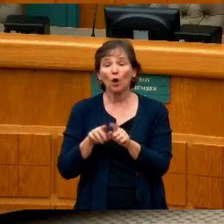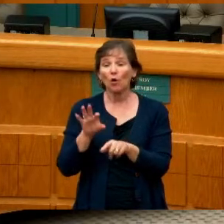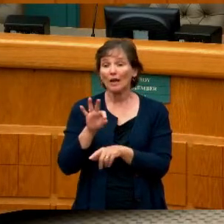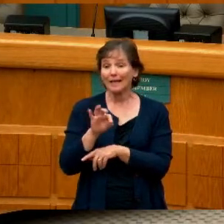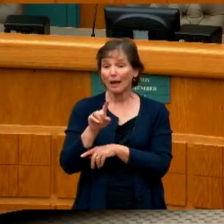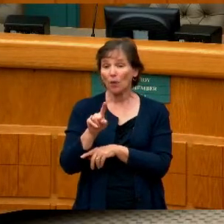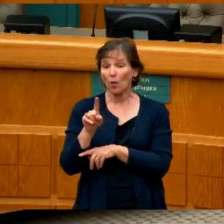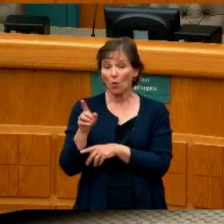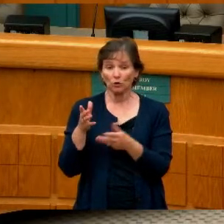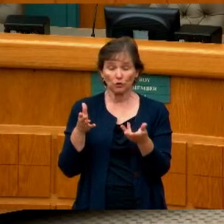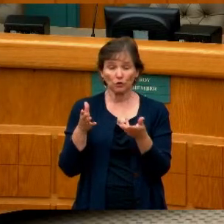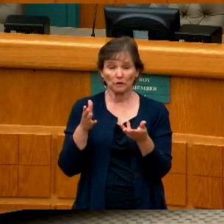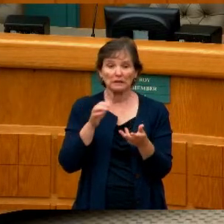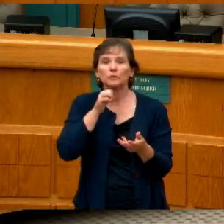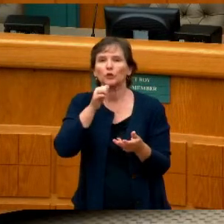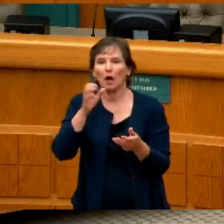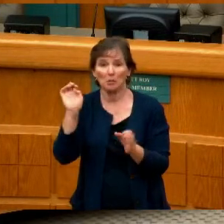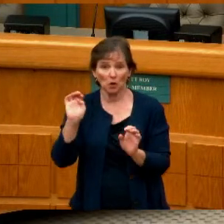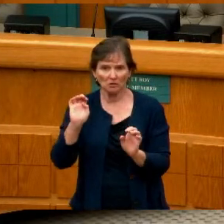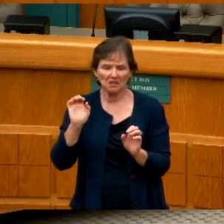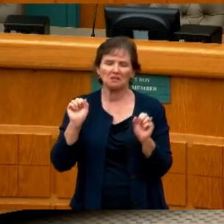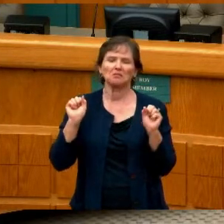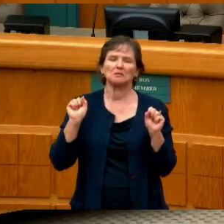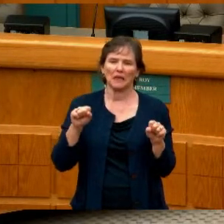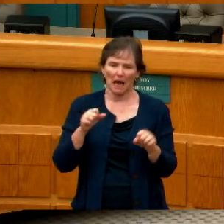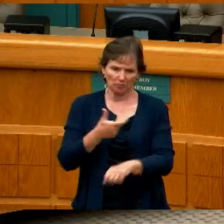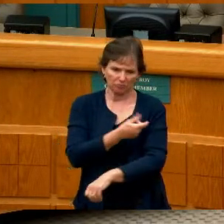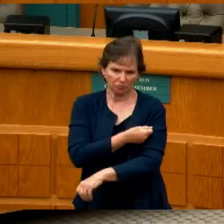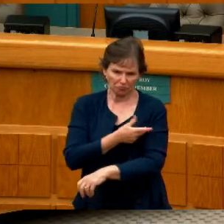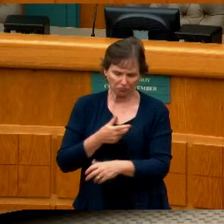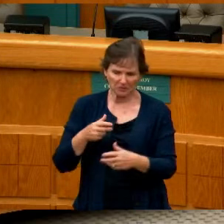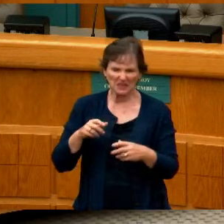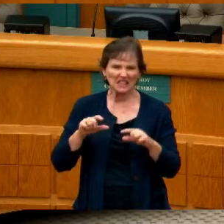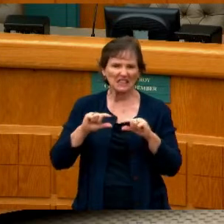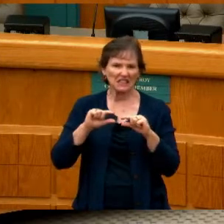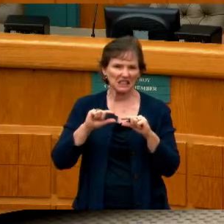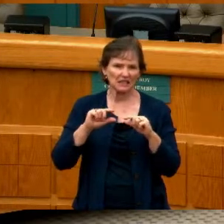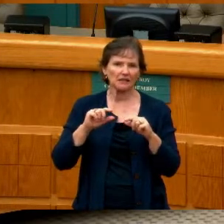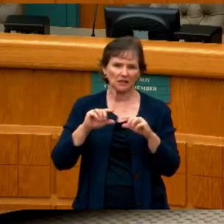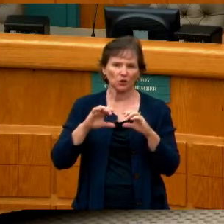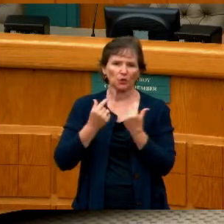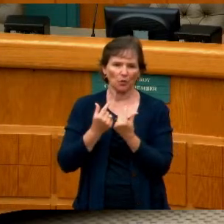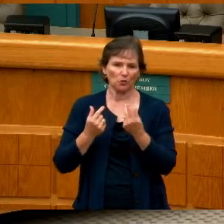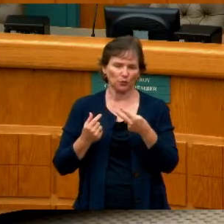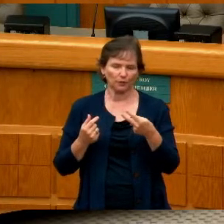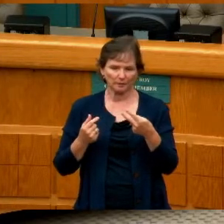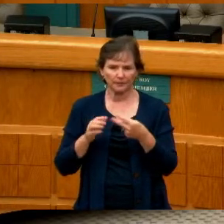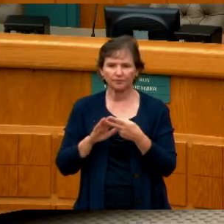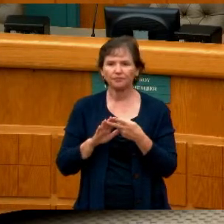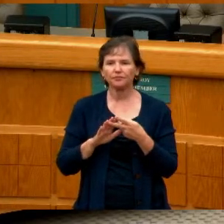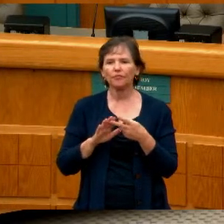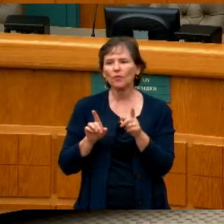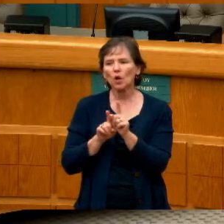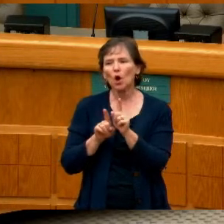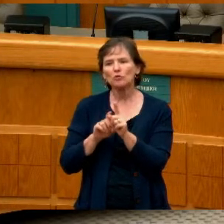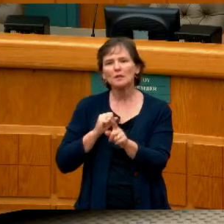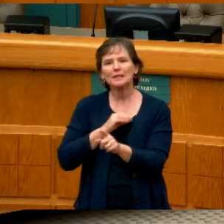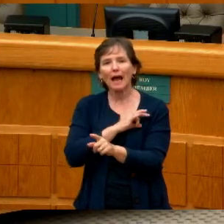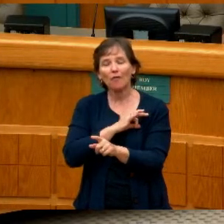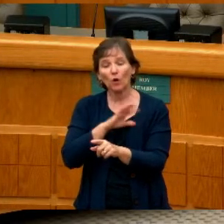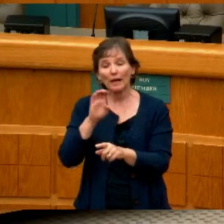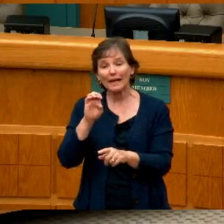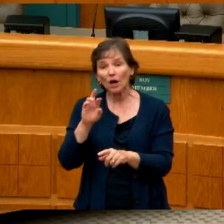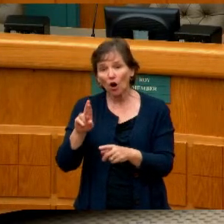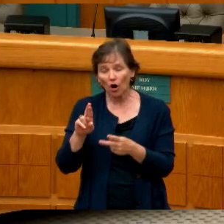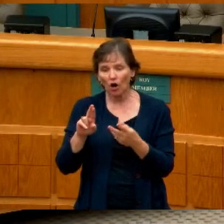and/or rehabilitation services. Also, non-911 transportation for routine care.